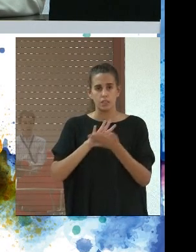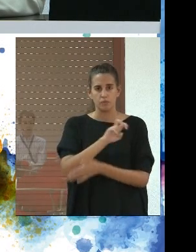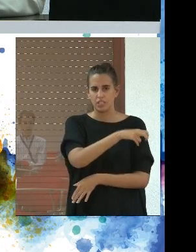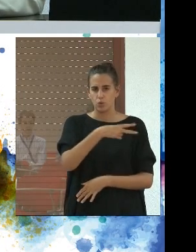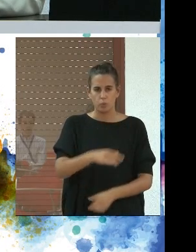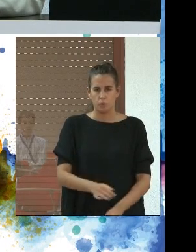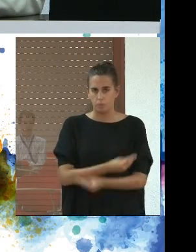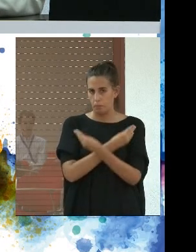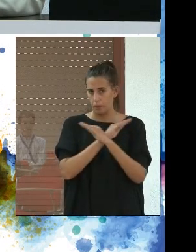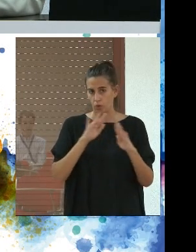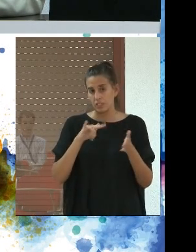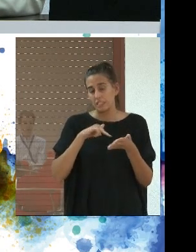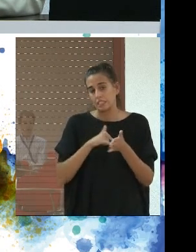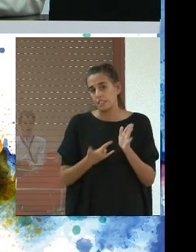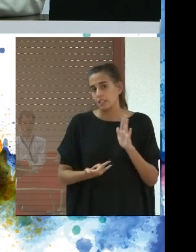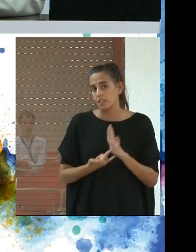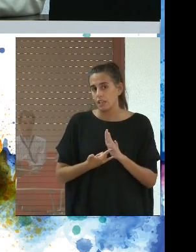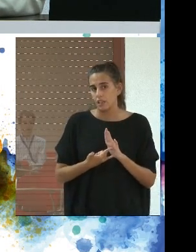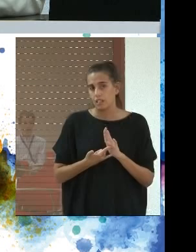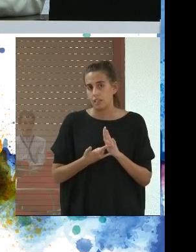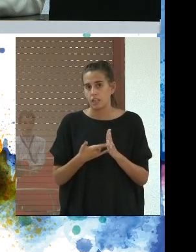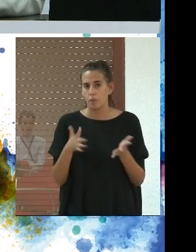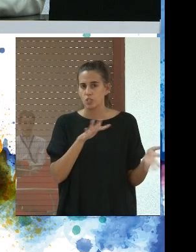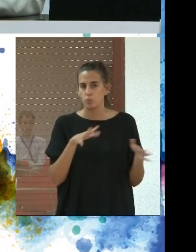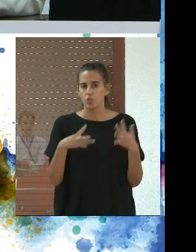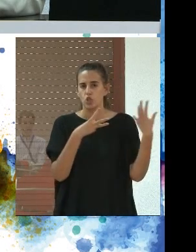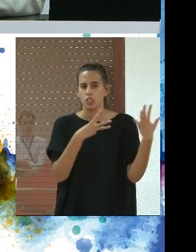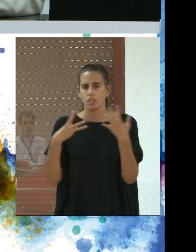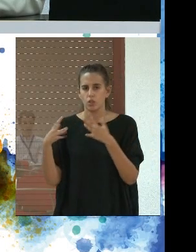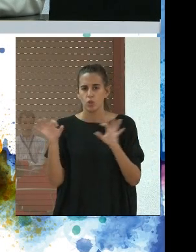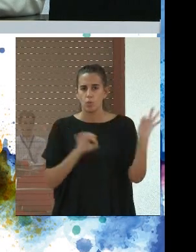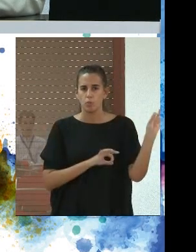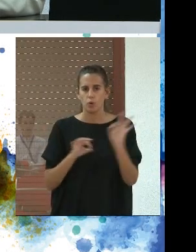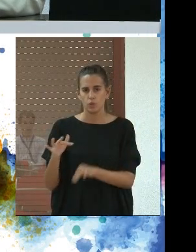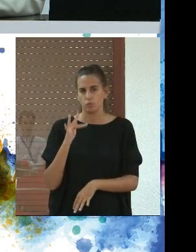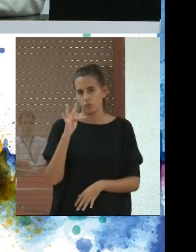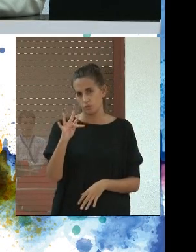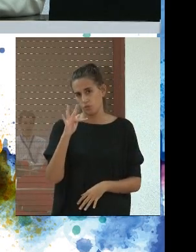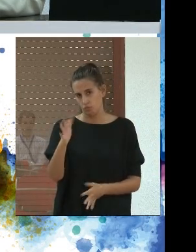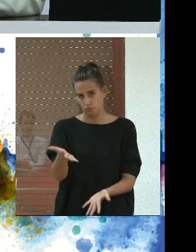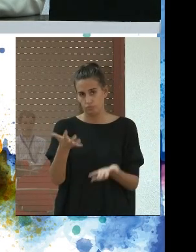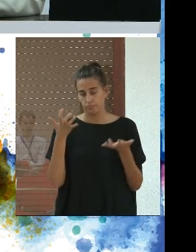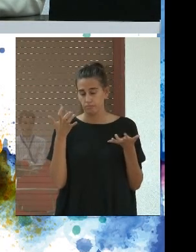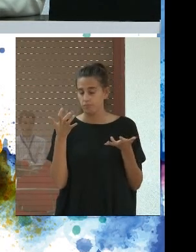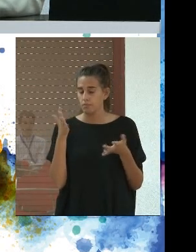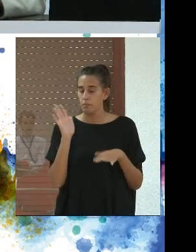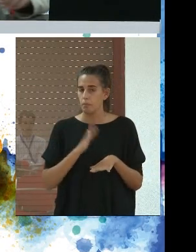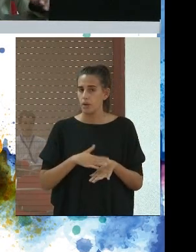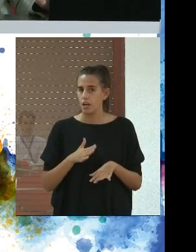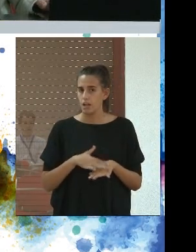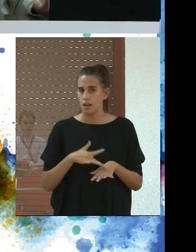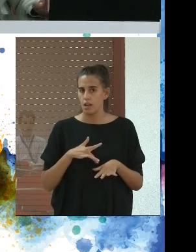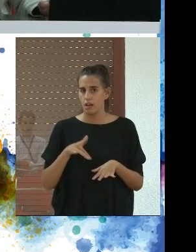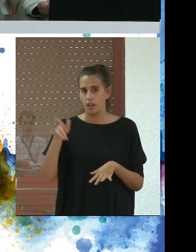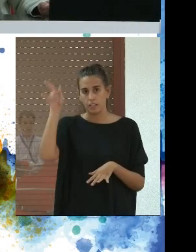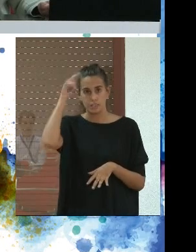to obtain better results. This is a technique that has allowed us to have an average of 88% of